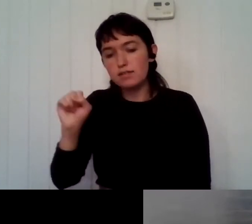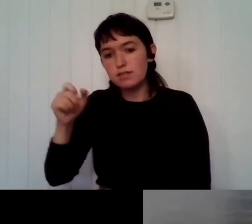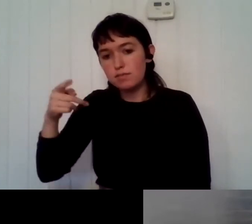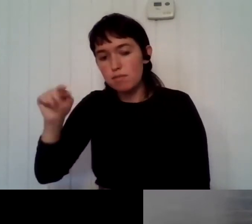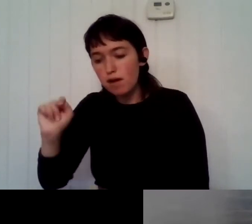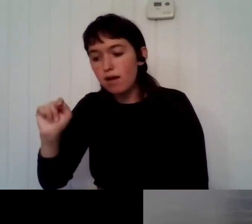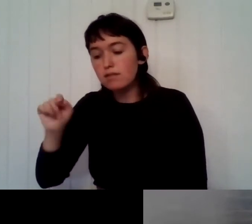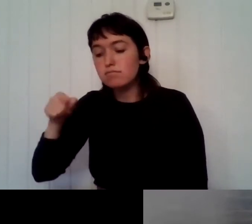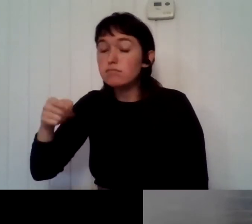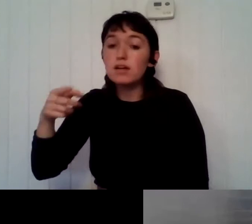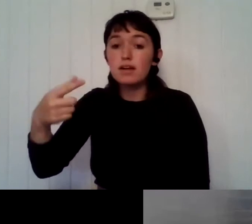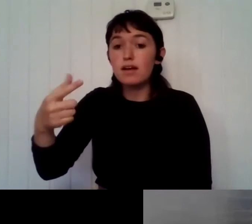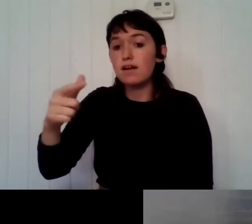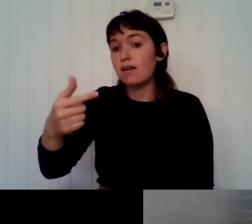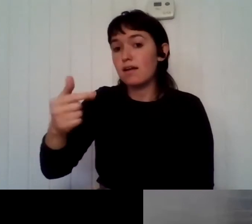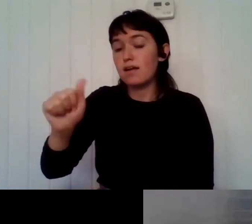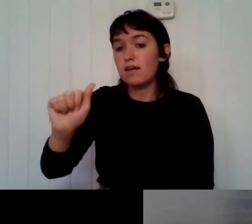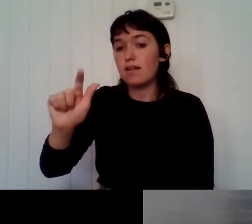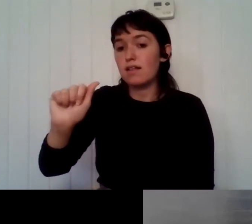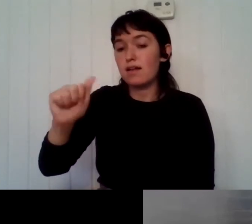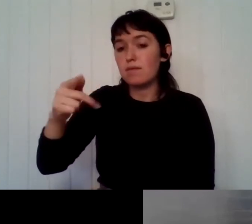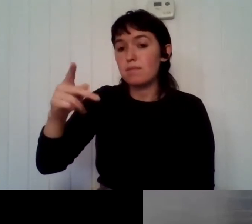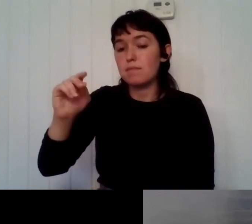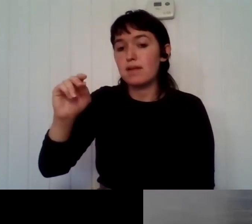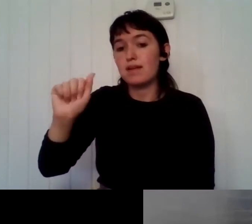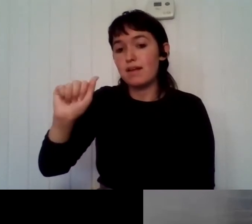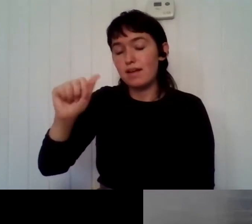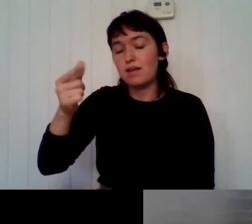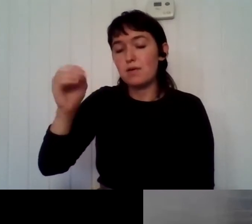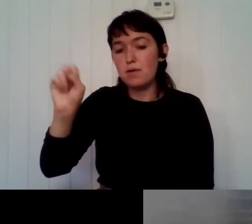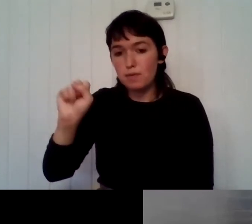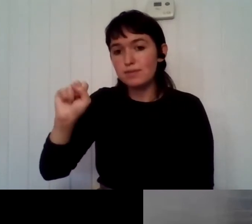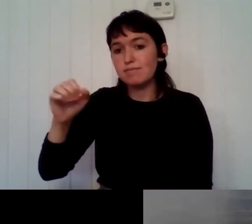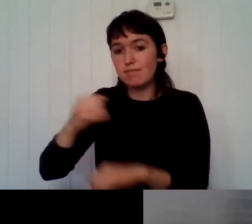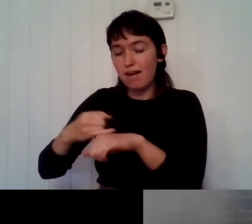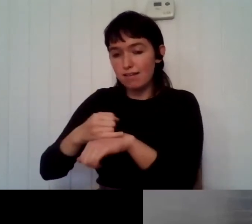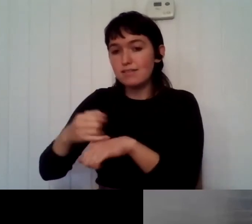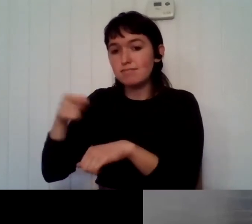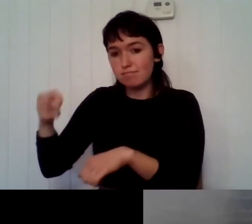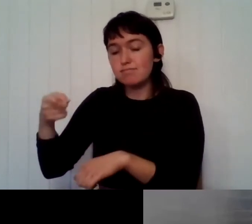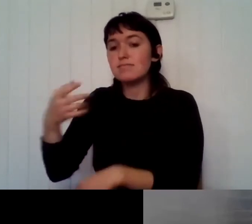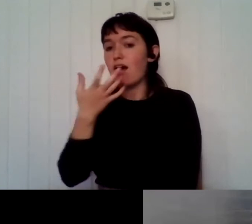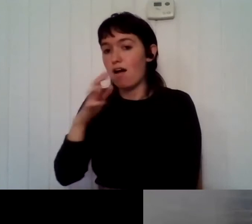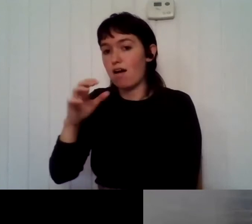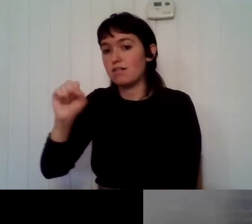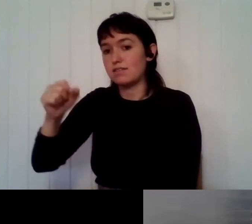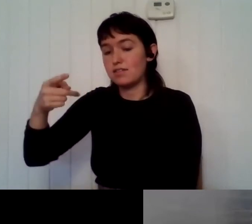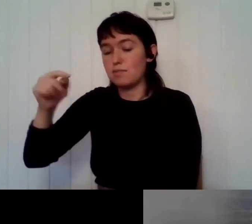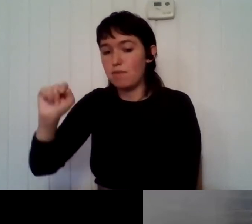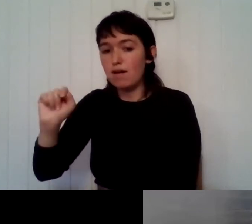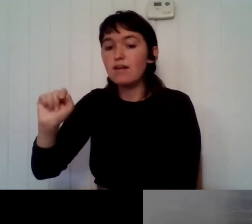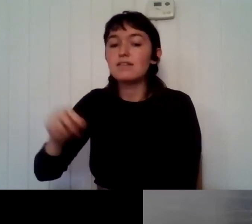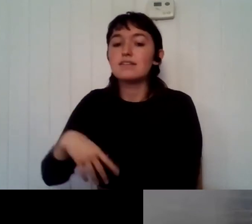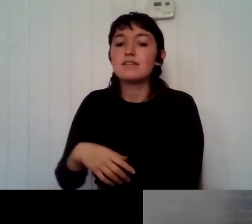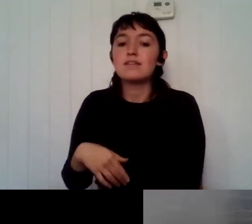hotspot. And there you have, basically, it's very funny because you have the hotspot that is in the same place, but